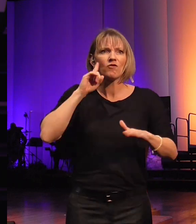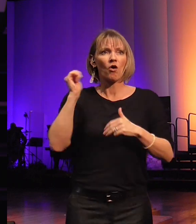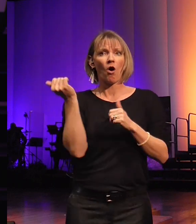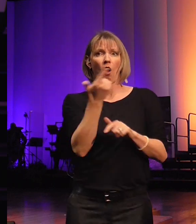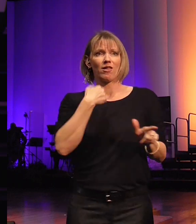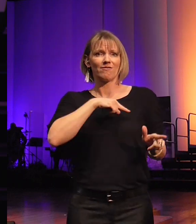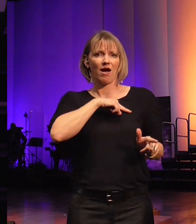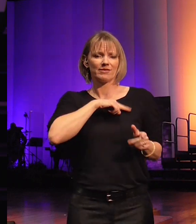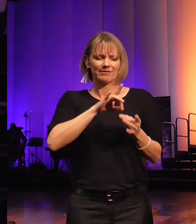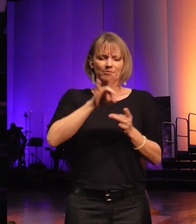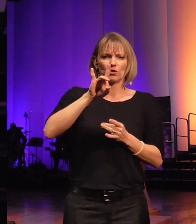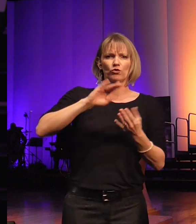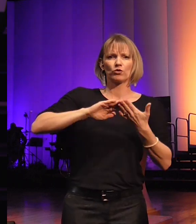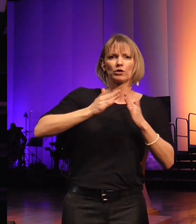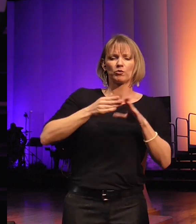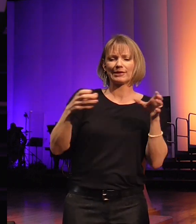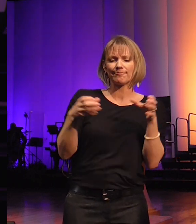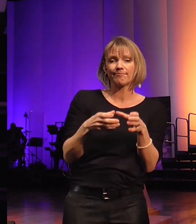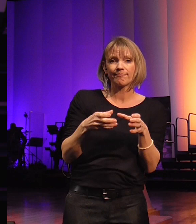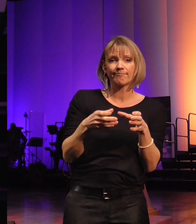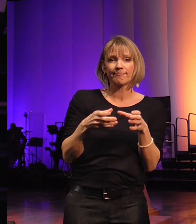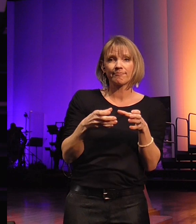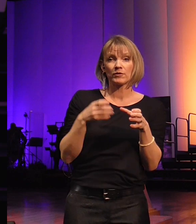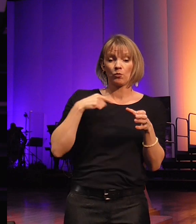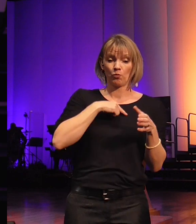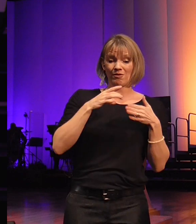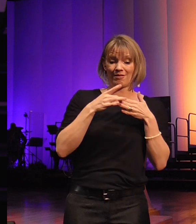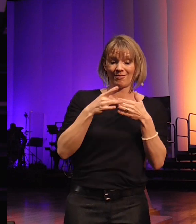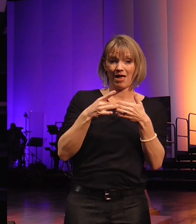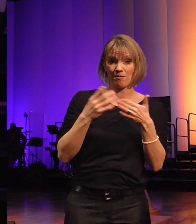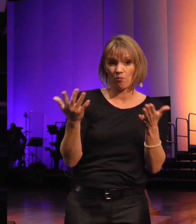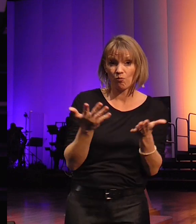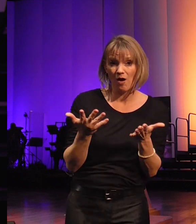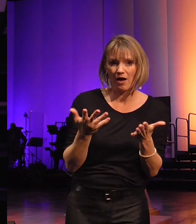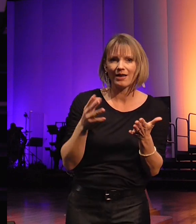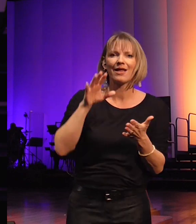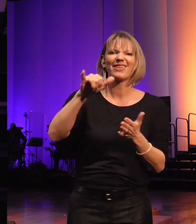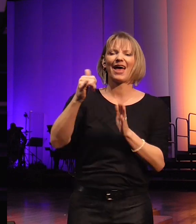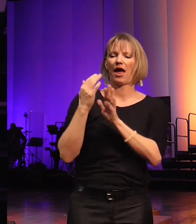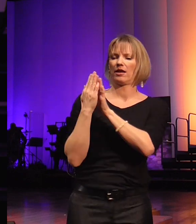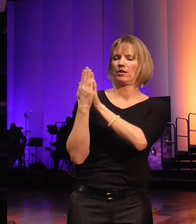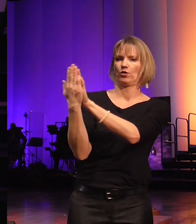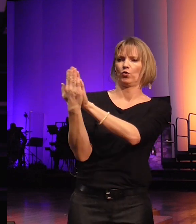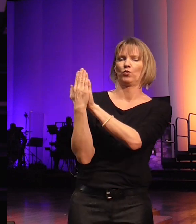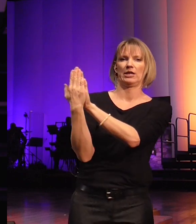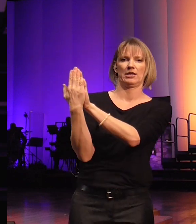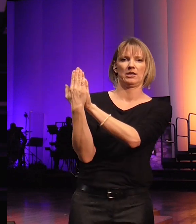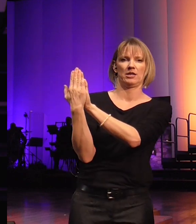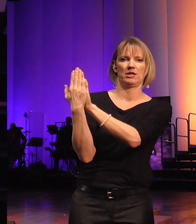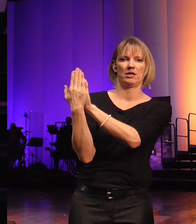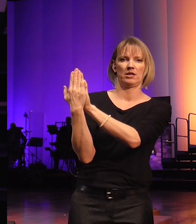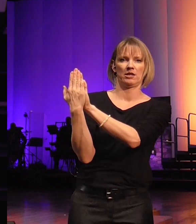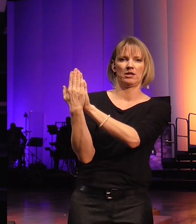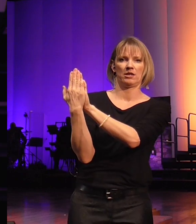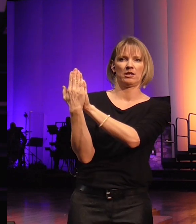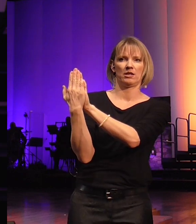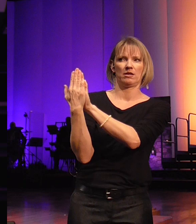spiritual community, is led by that seamless union of the divine.